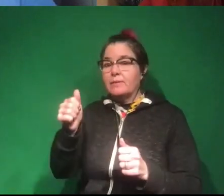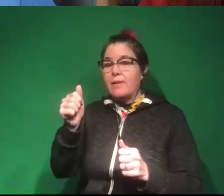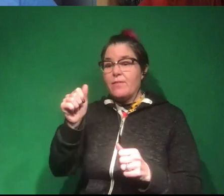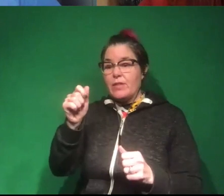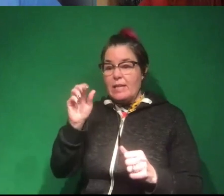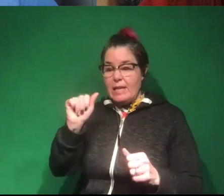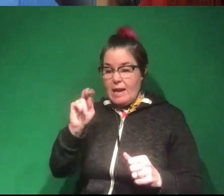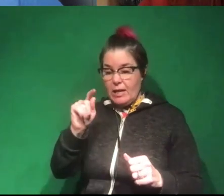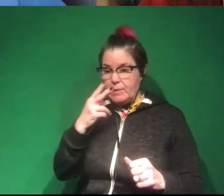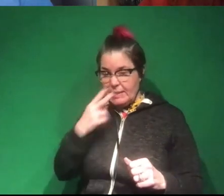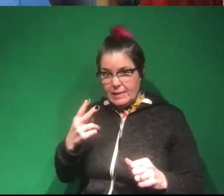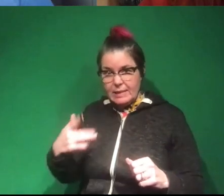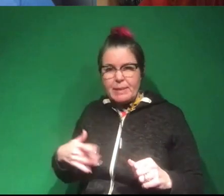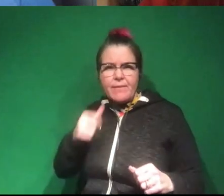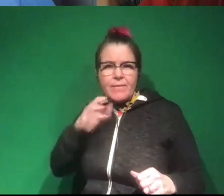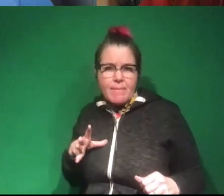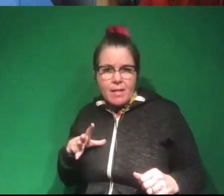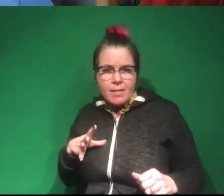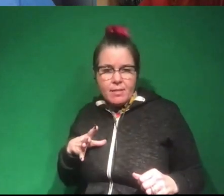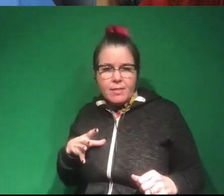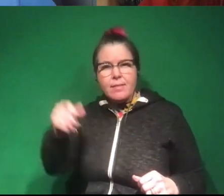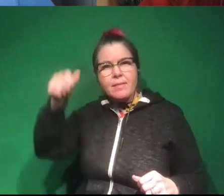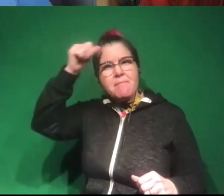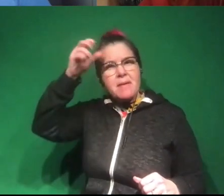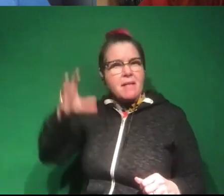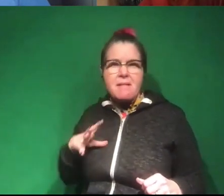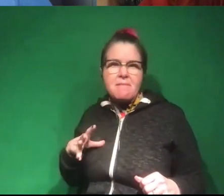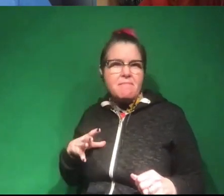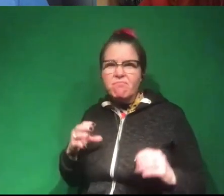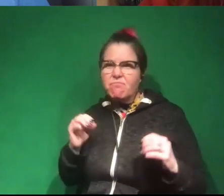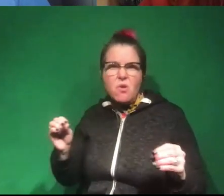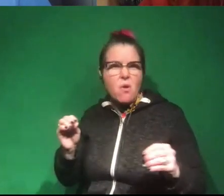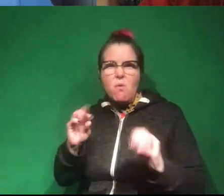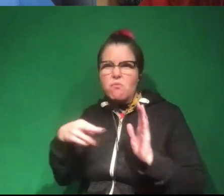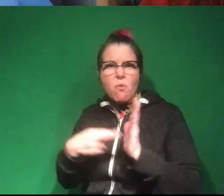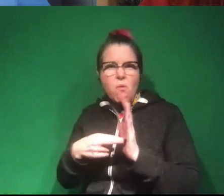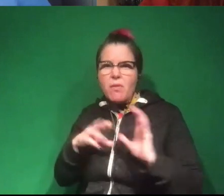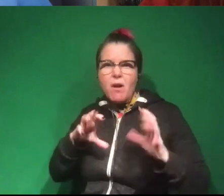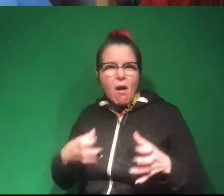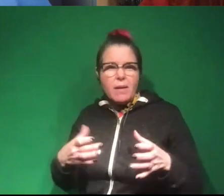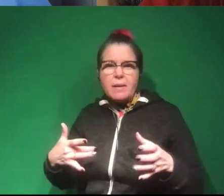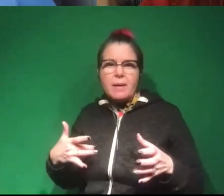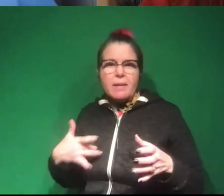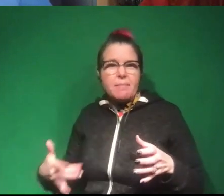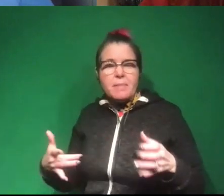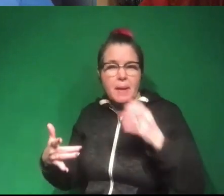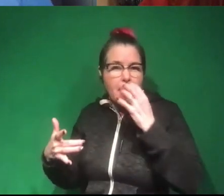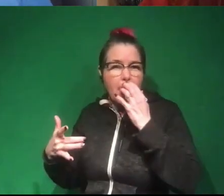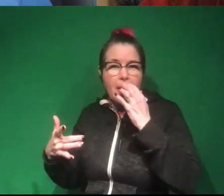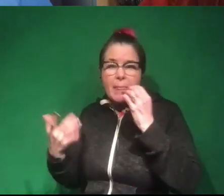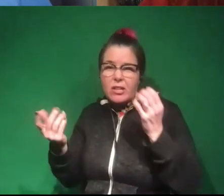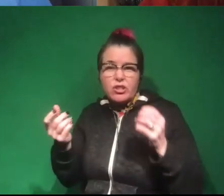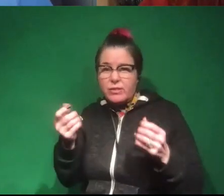see is a female. The males really don't have a role in the colony. They tend to be like flying packets of sperm